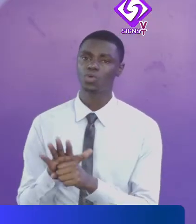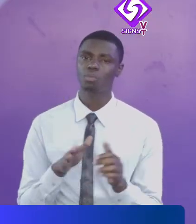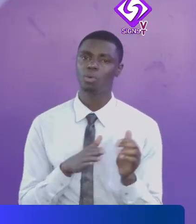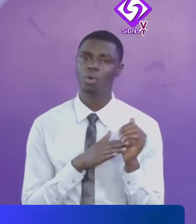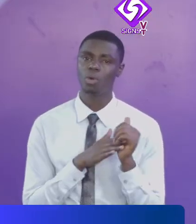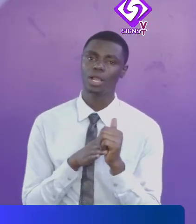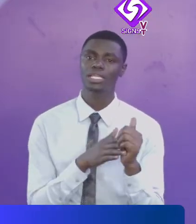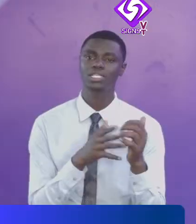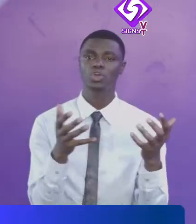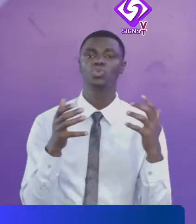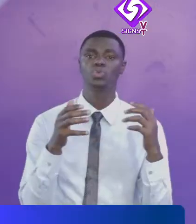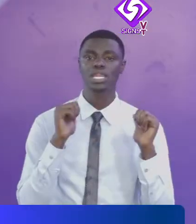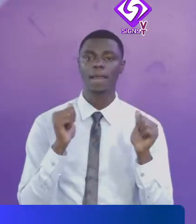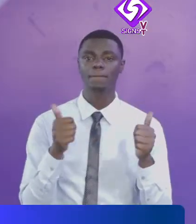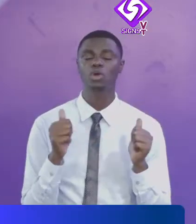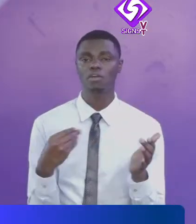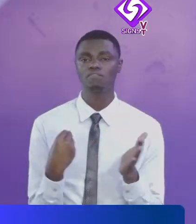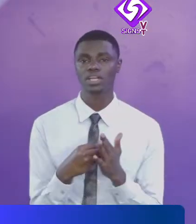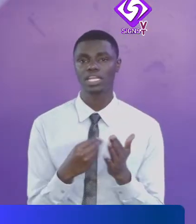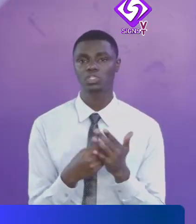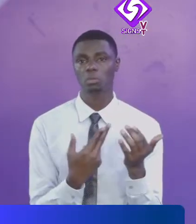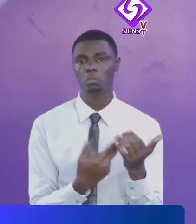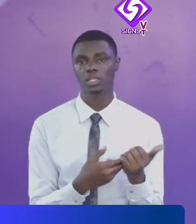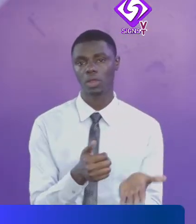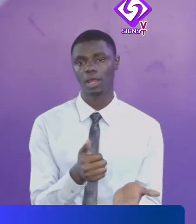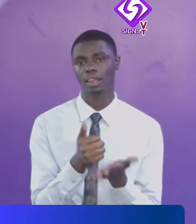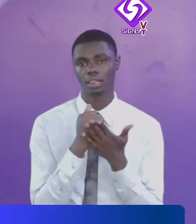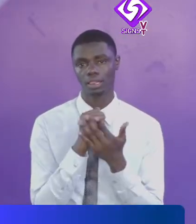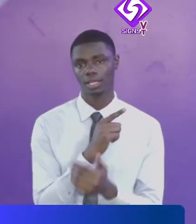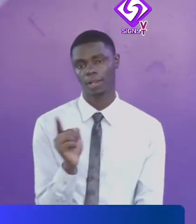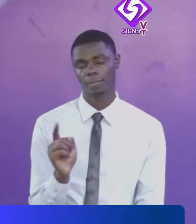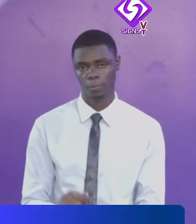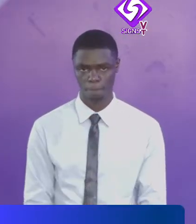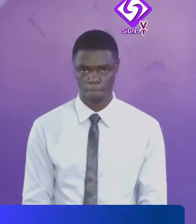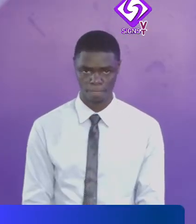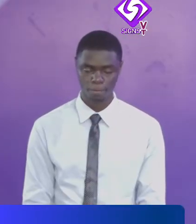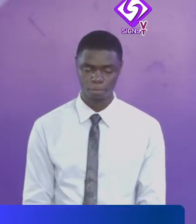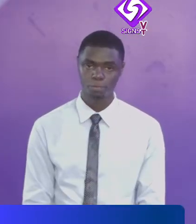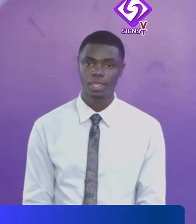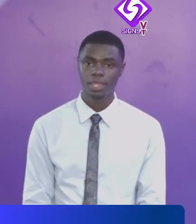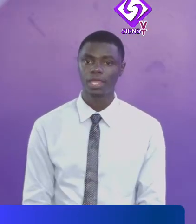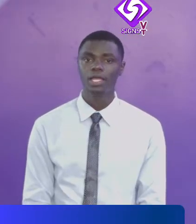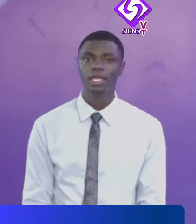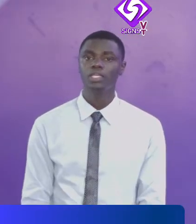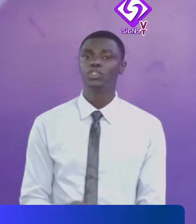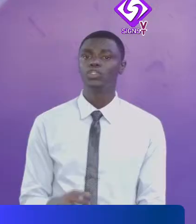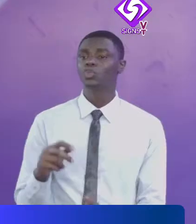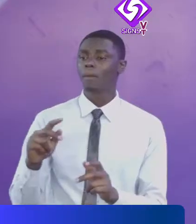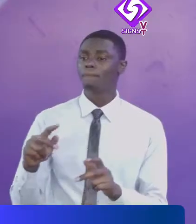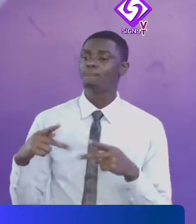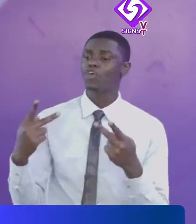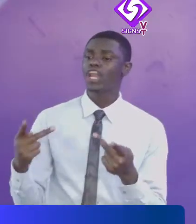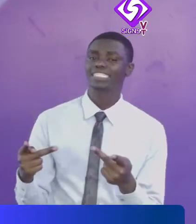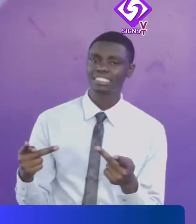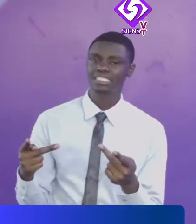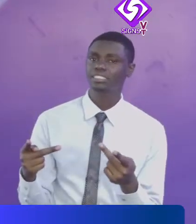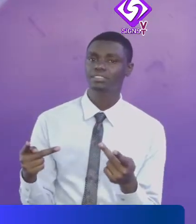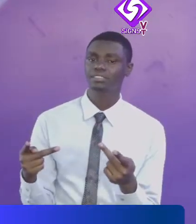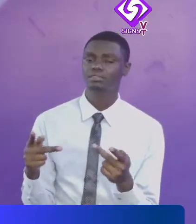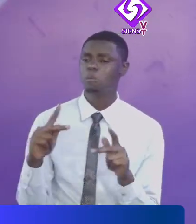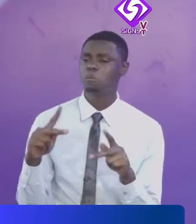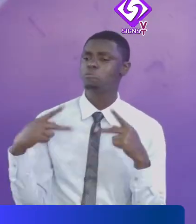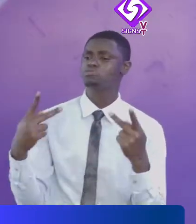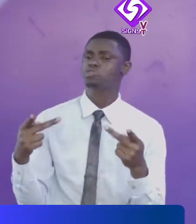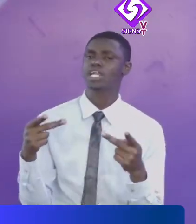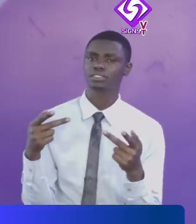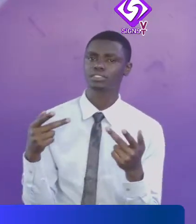need a proper financial partner who can help you in this journey. Then what products do you, what products then